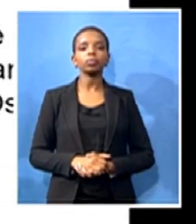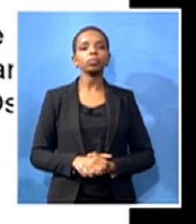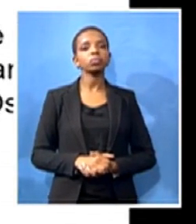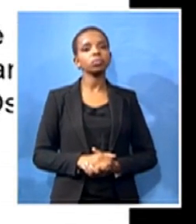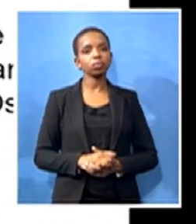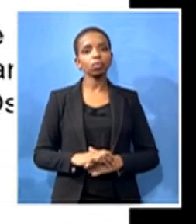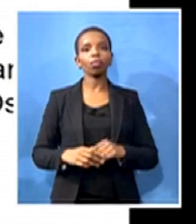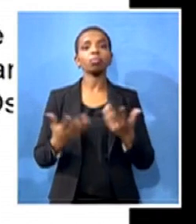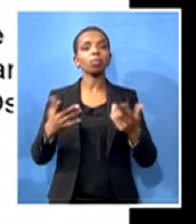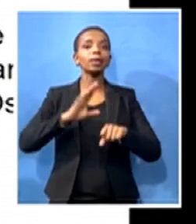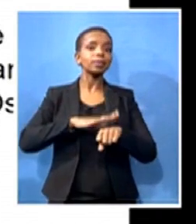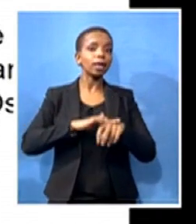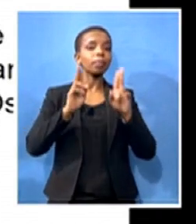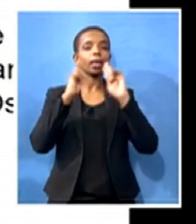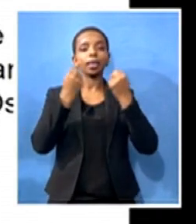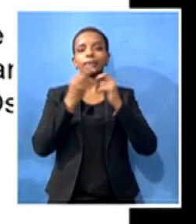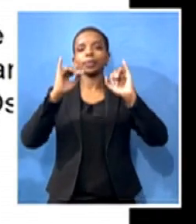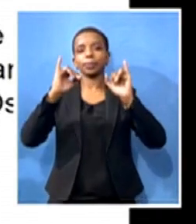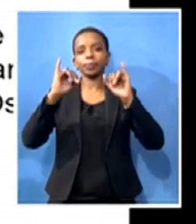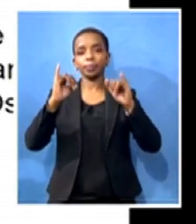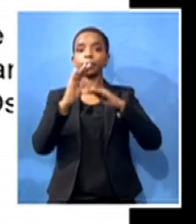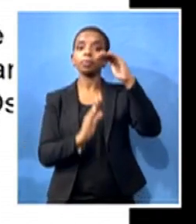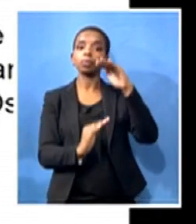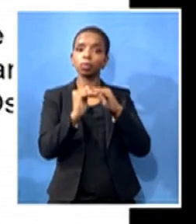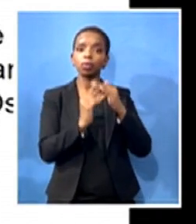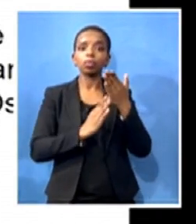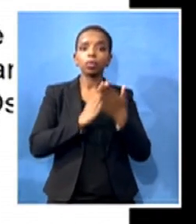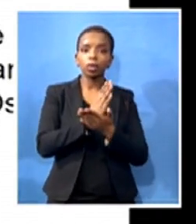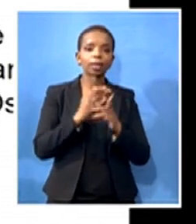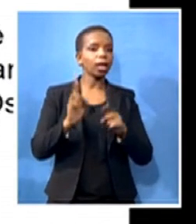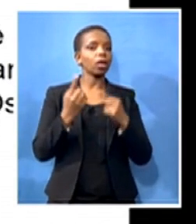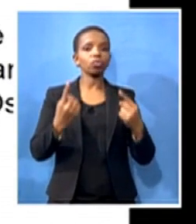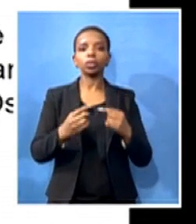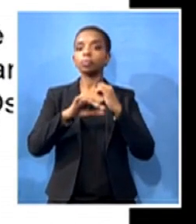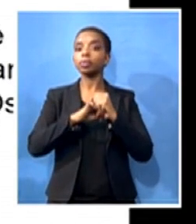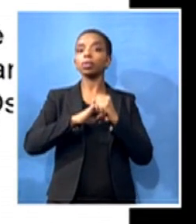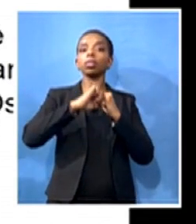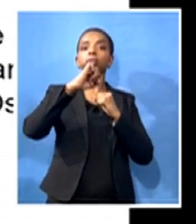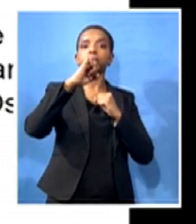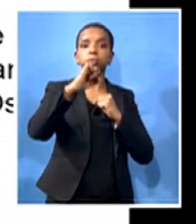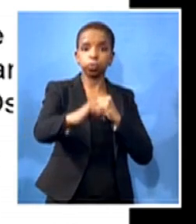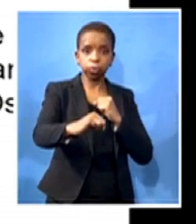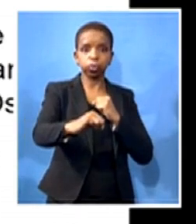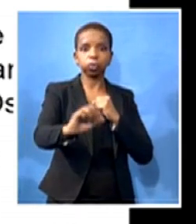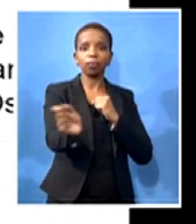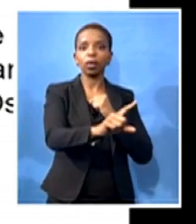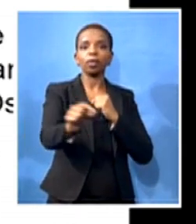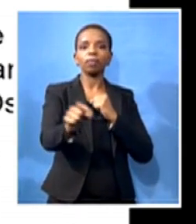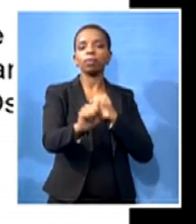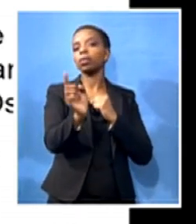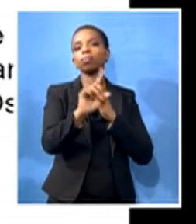cannot extend beyond what is necessary and must also be in line with values. So the values of